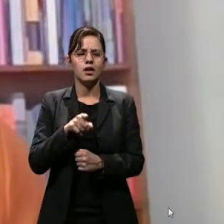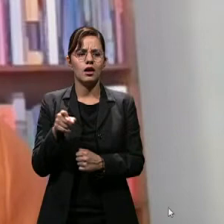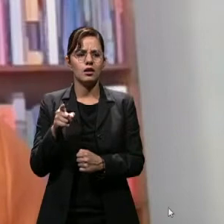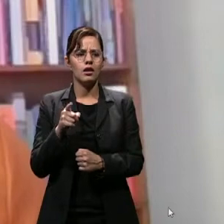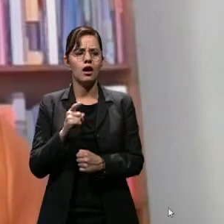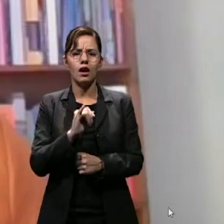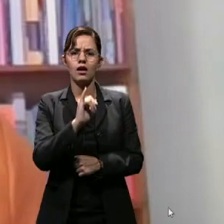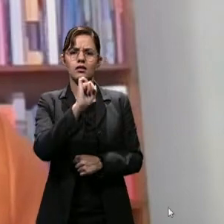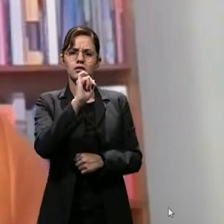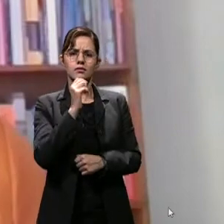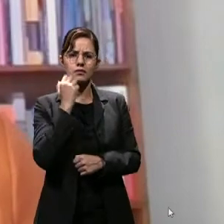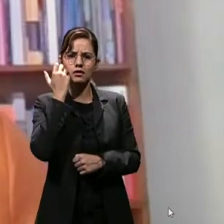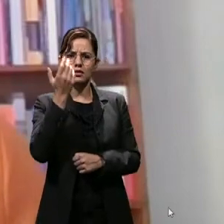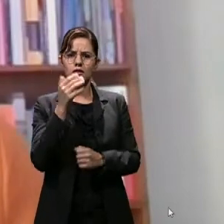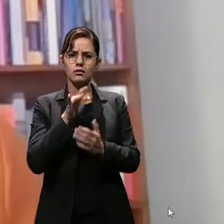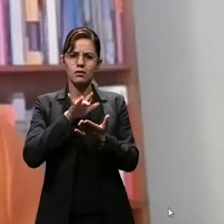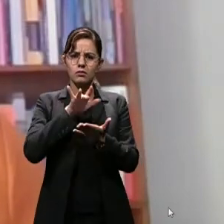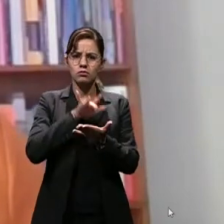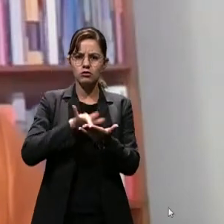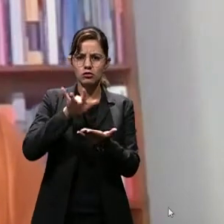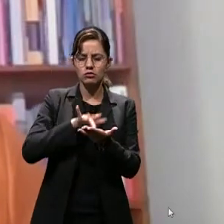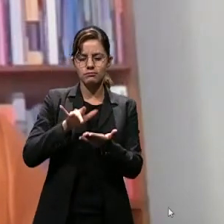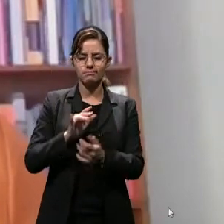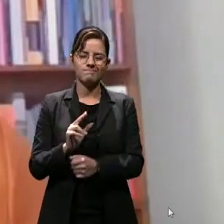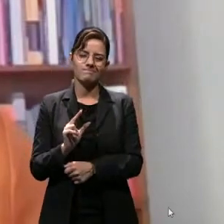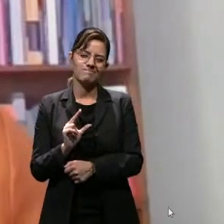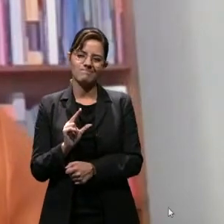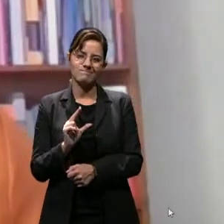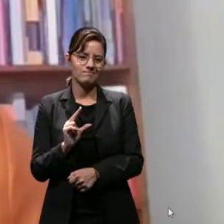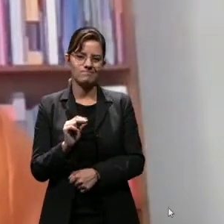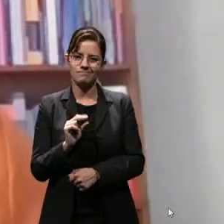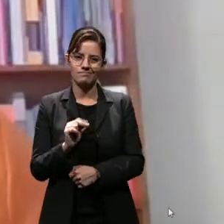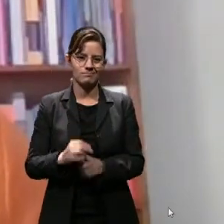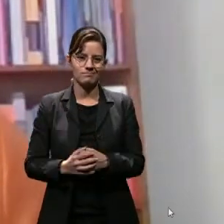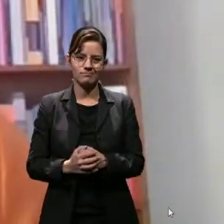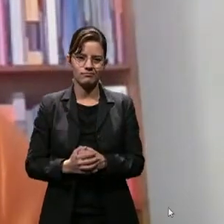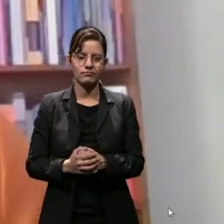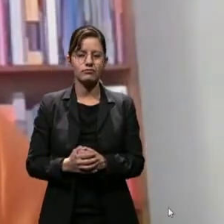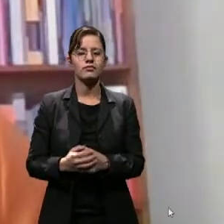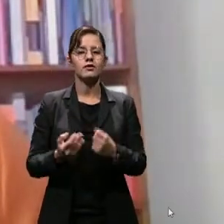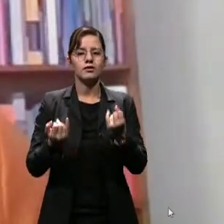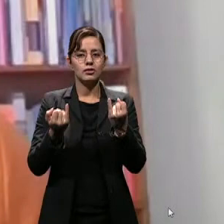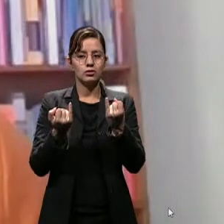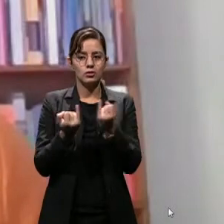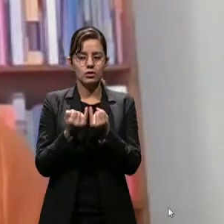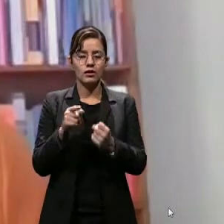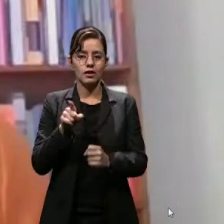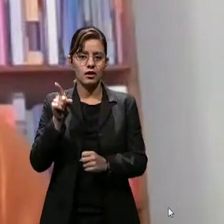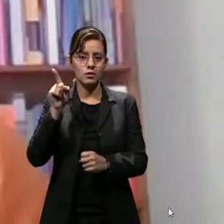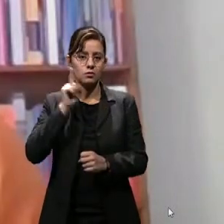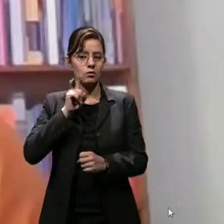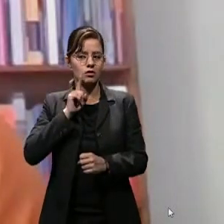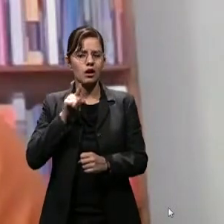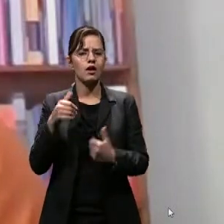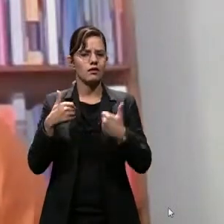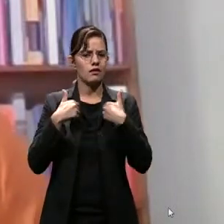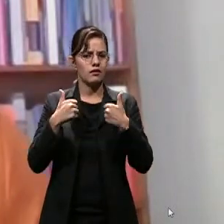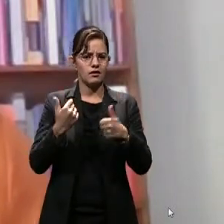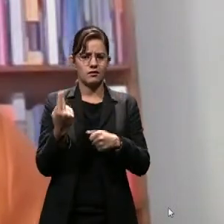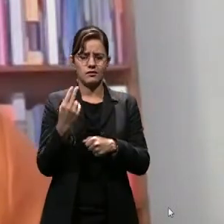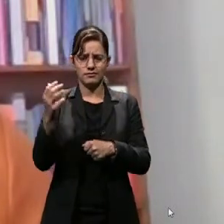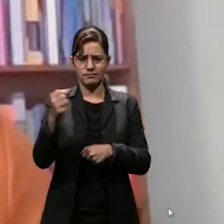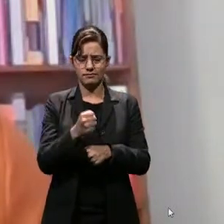necessarily expressing an effective willingness of inclusion and recognition of women as